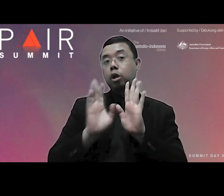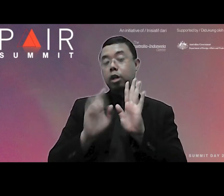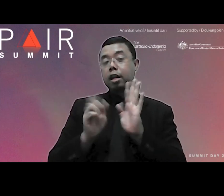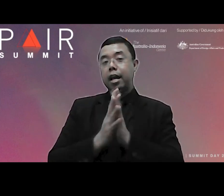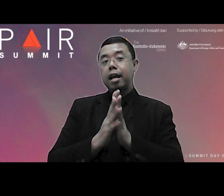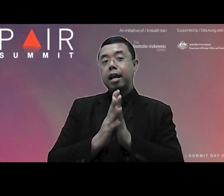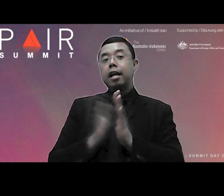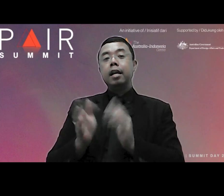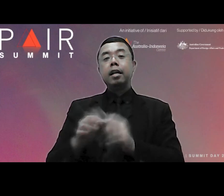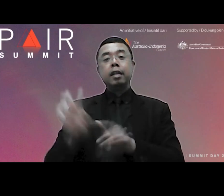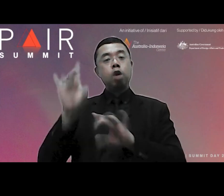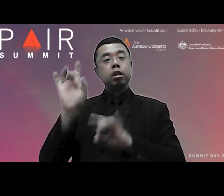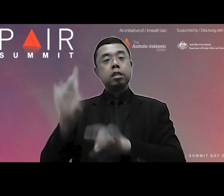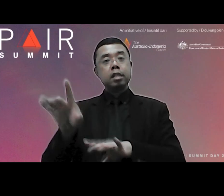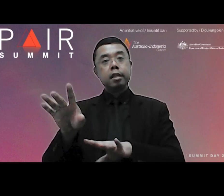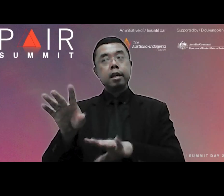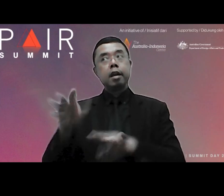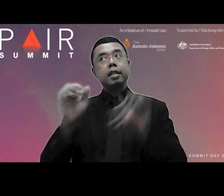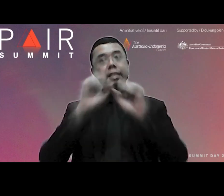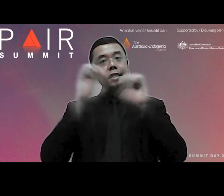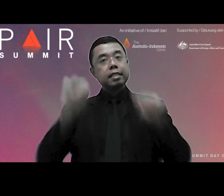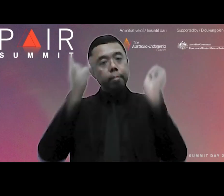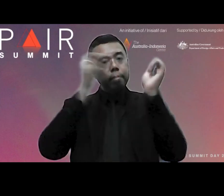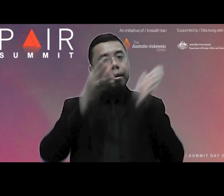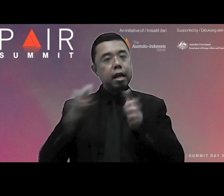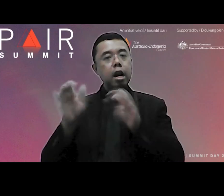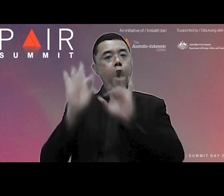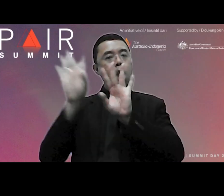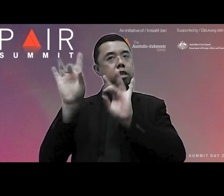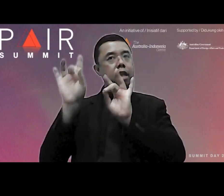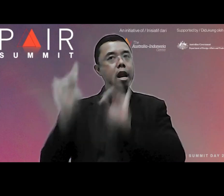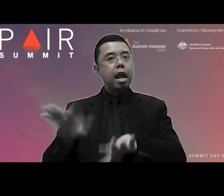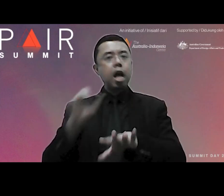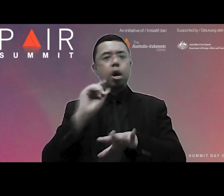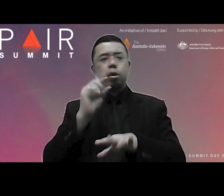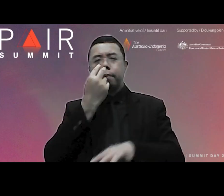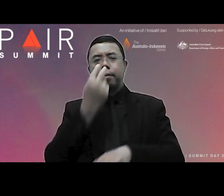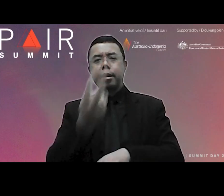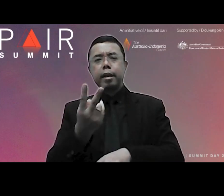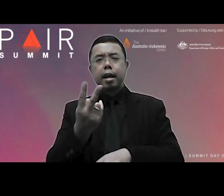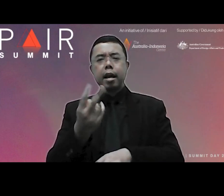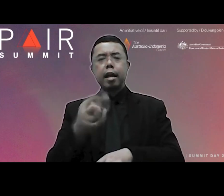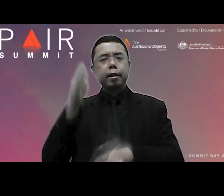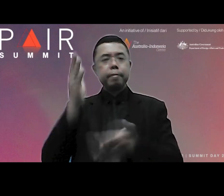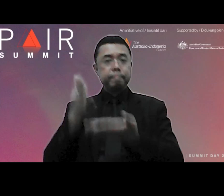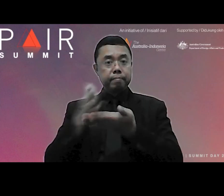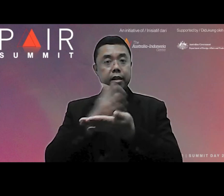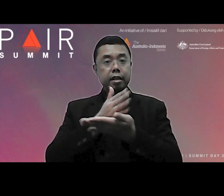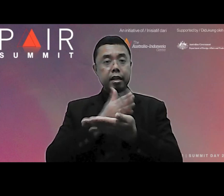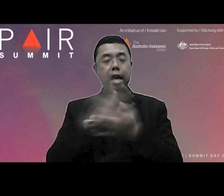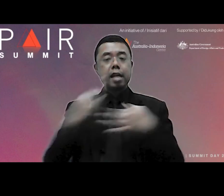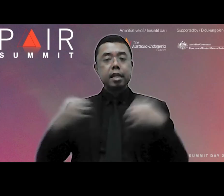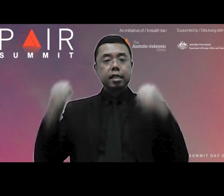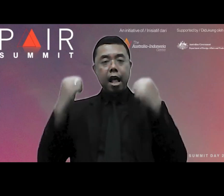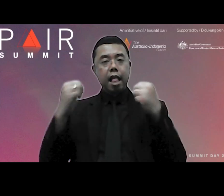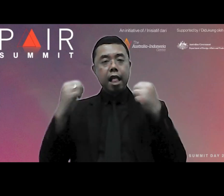Indonesia, which specifically highlights digital health as a key area of collaboration and cooperation into the future. And lastly,